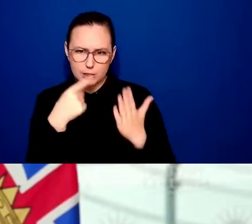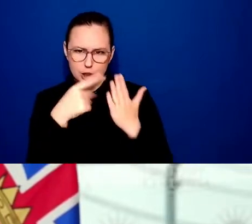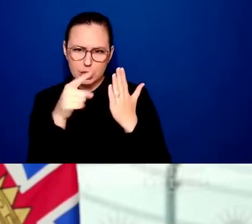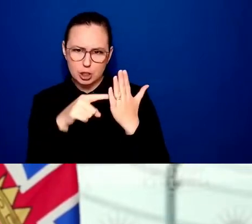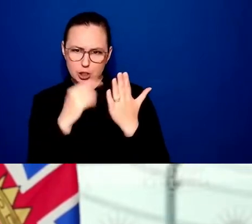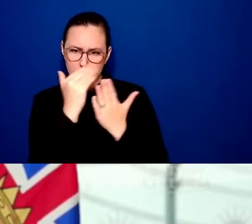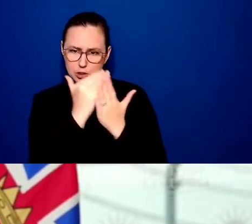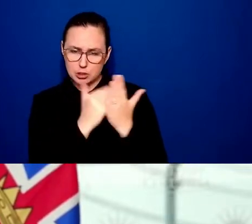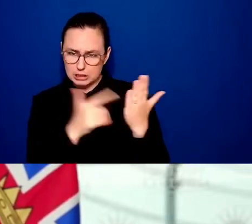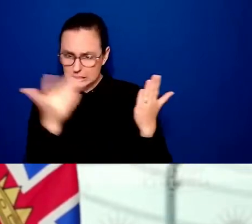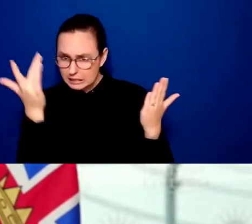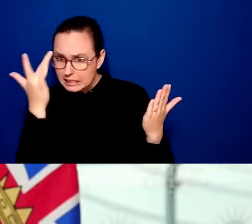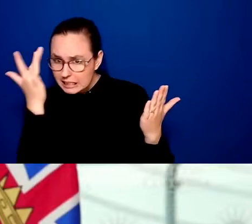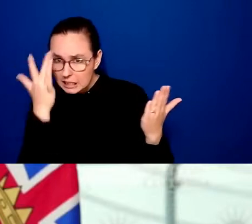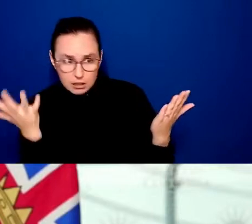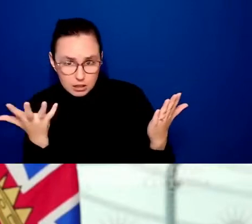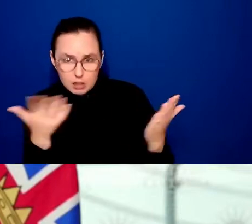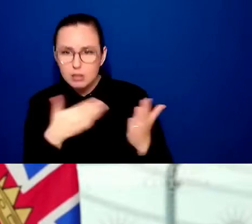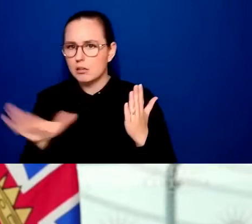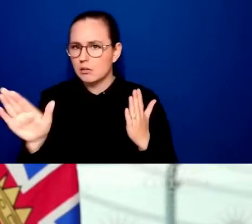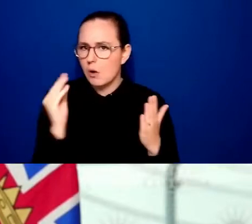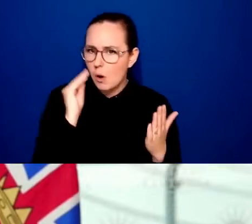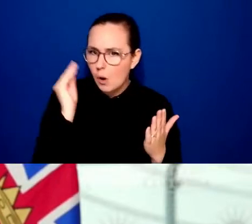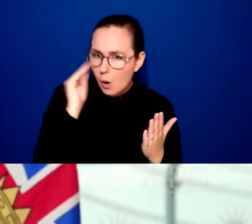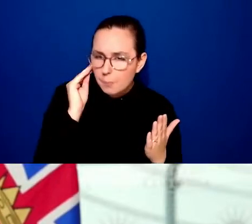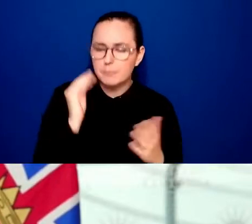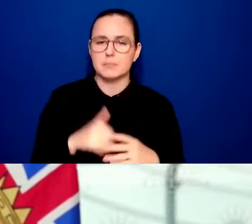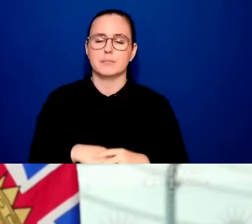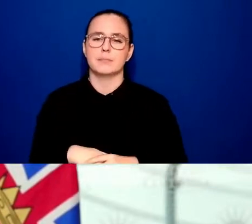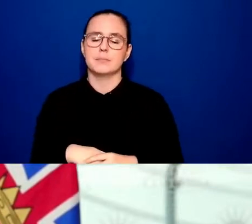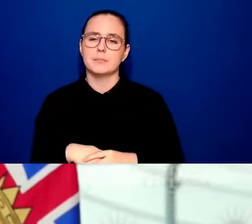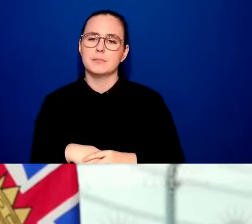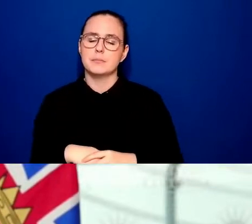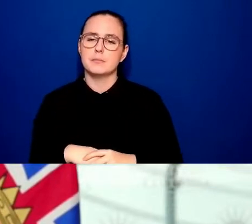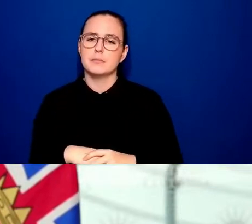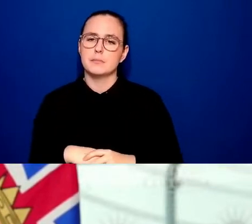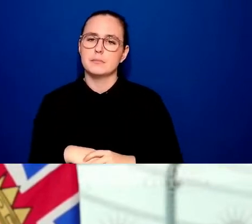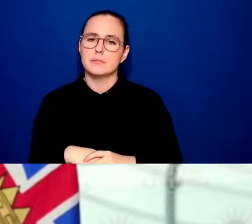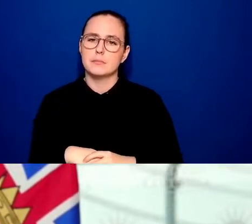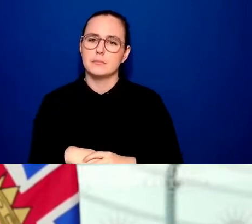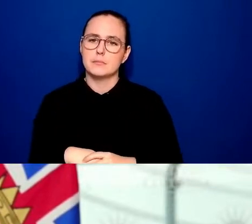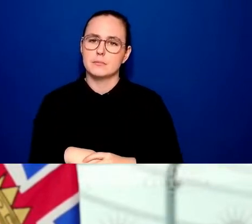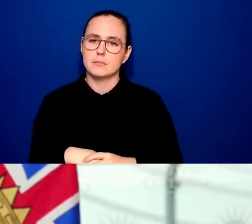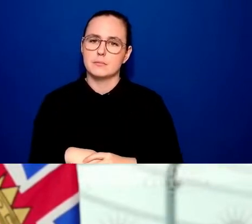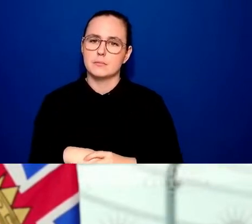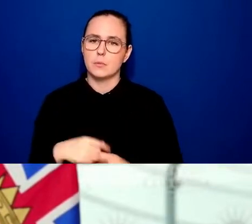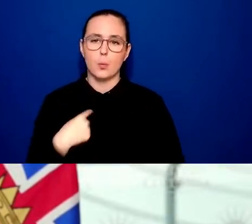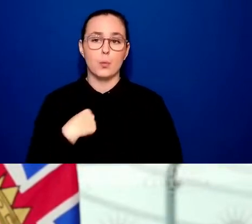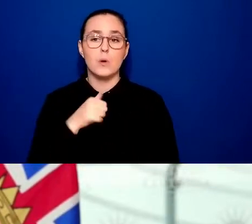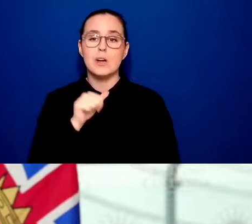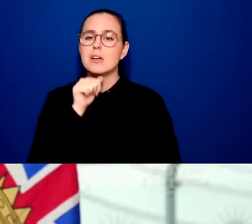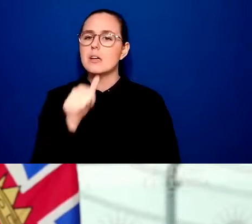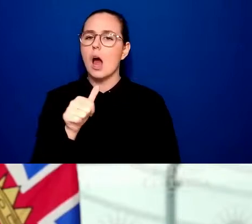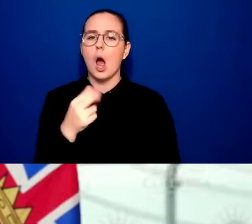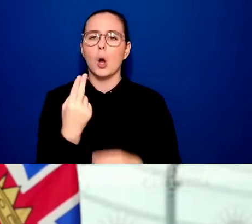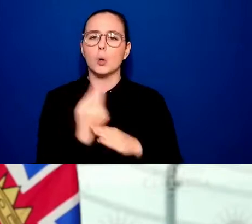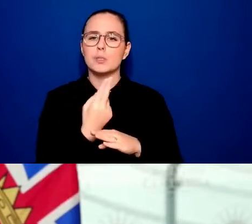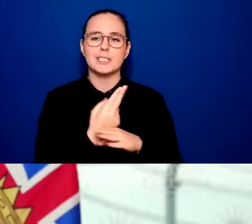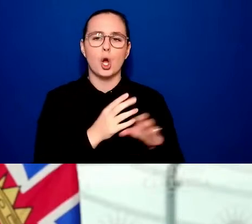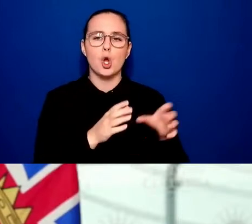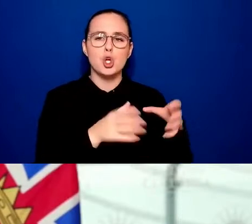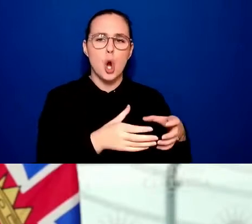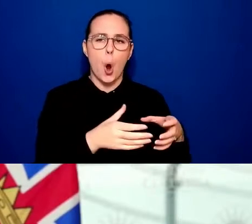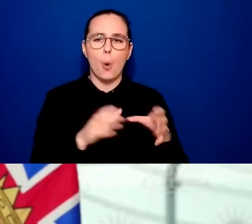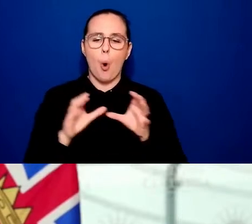fact that we are, while we don't have the same concept of cohorts as last year, there are limitations